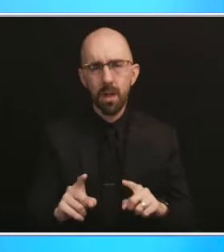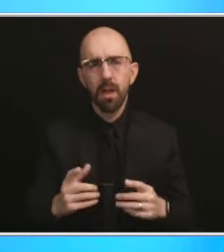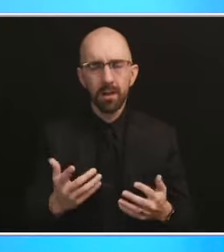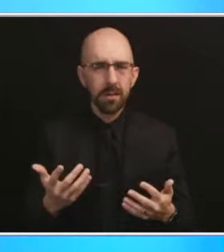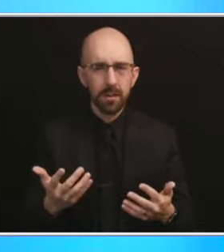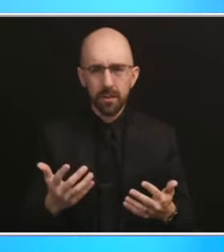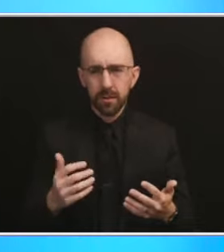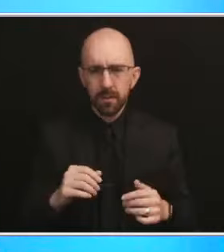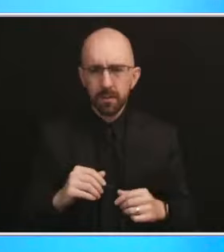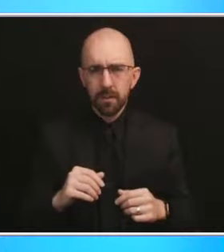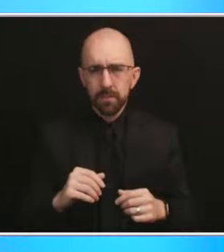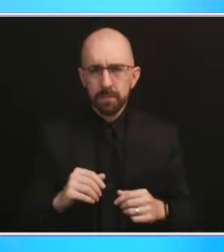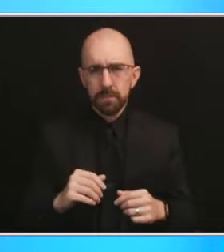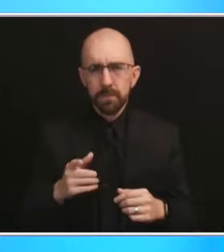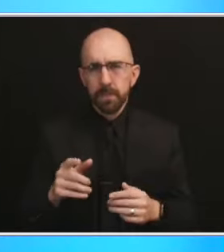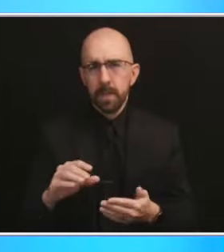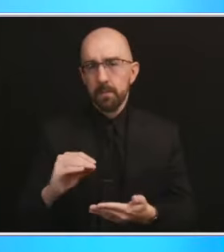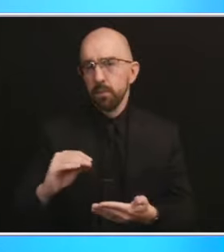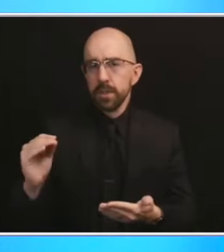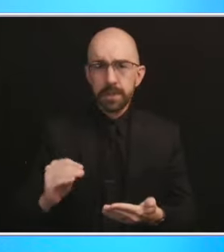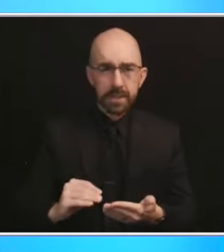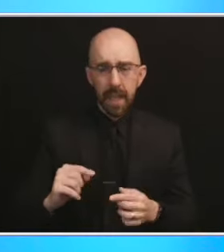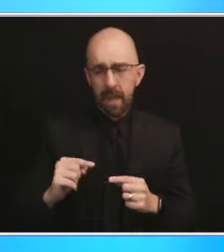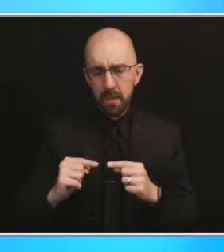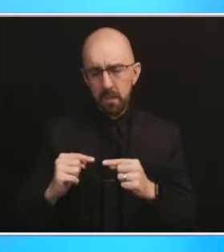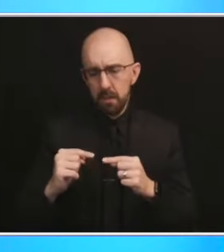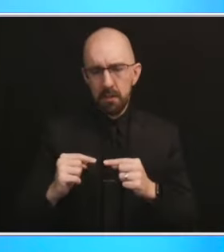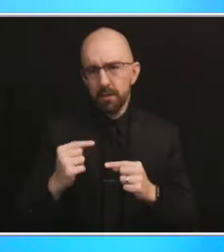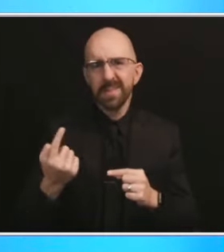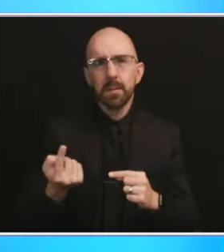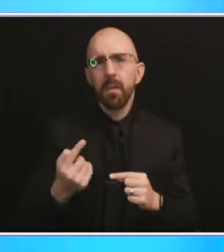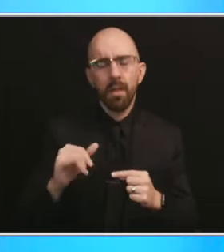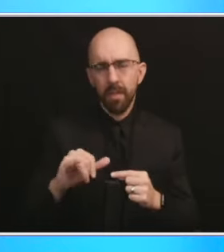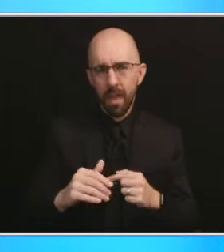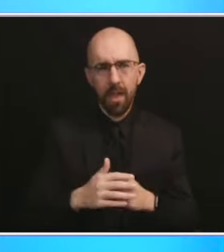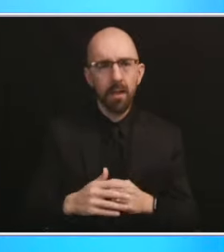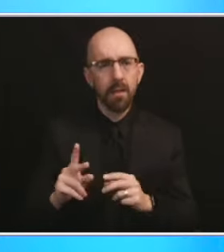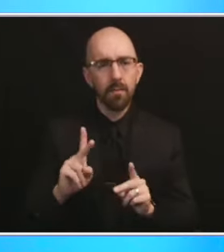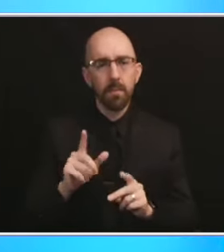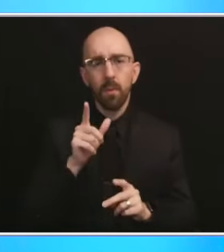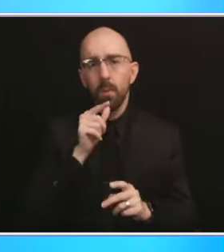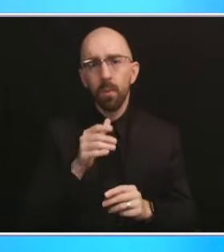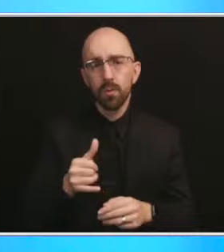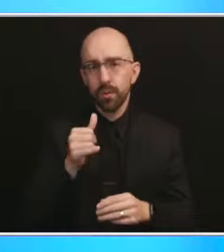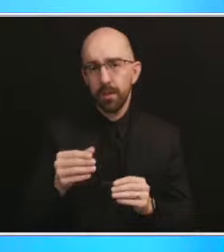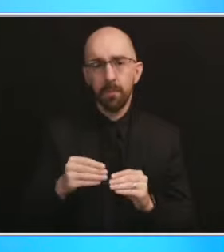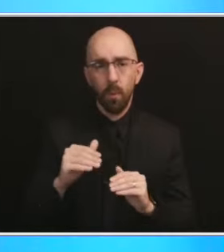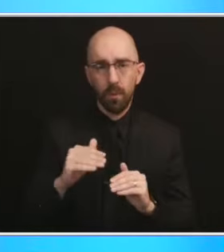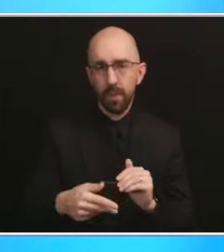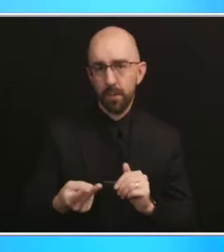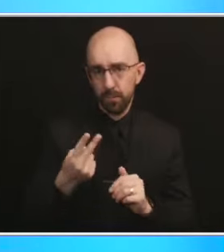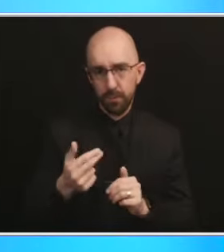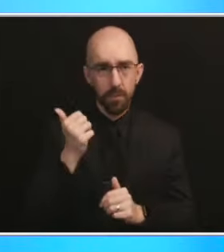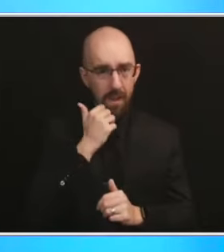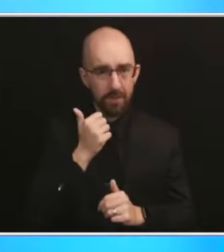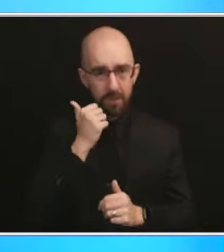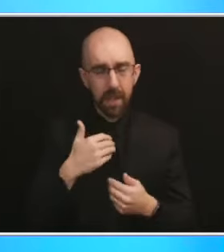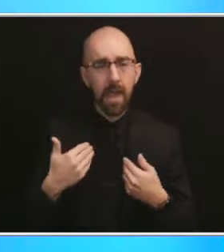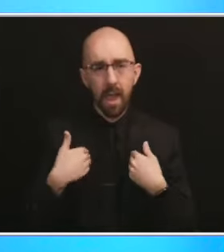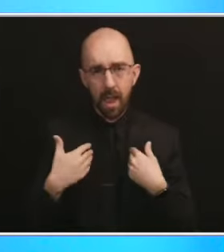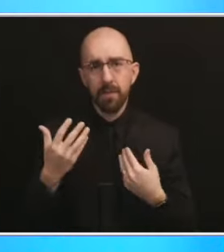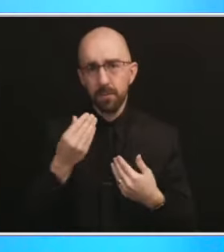of, 1% or something like that. Yeah. People who drink more than 2 drinks a day have a fairly